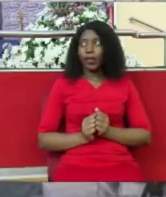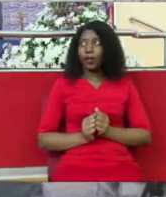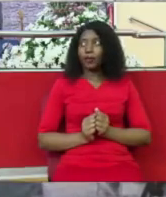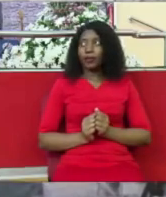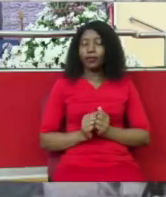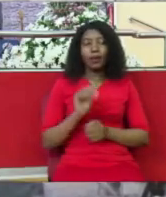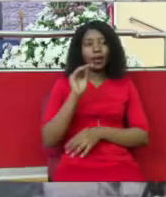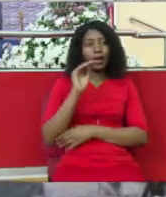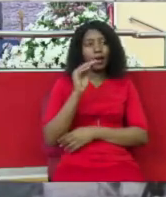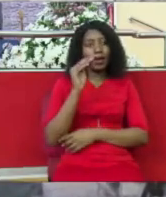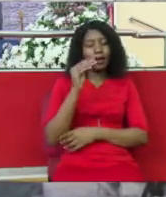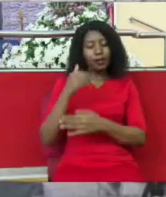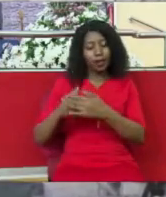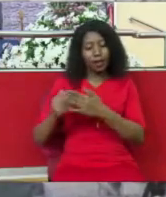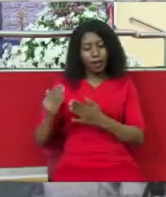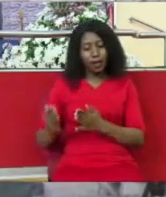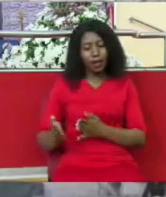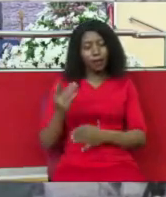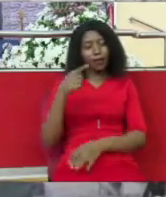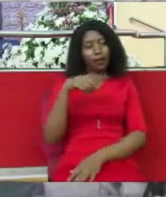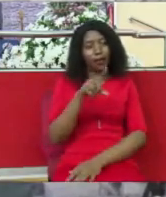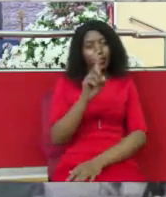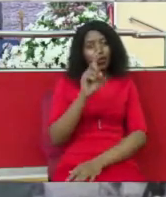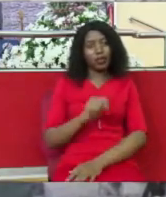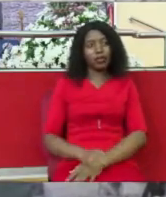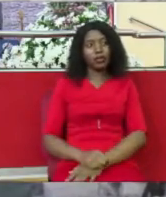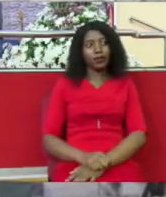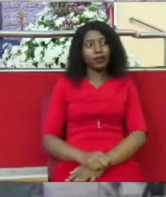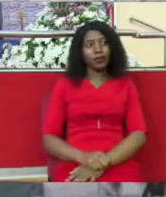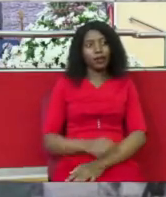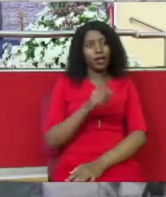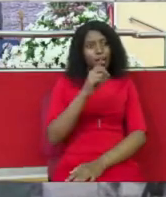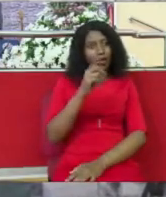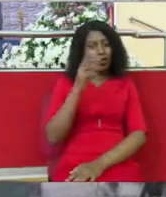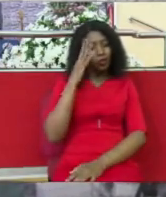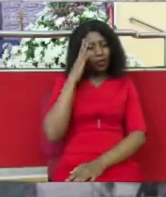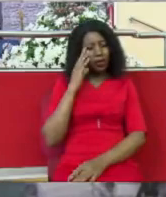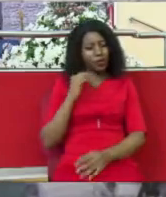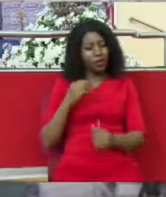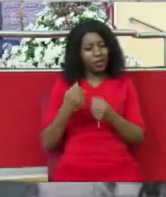Ask your neighbor, are you going through a storm?